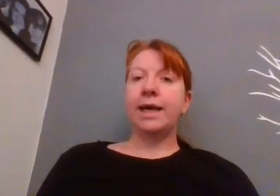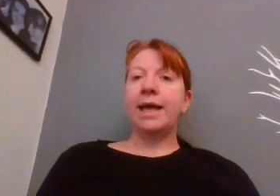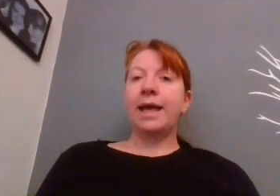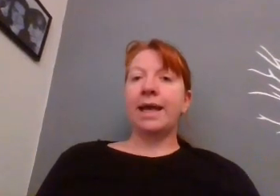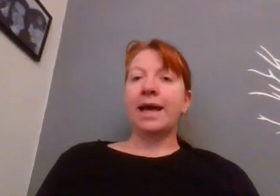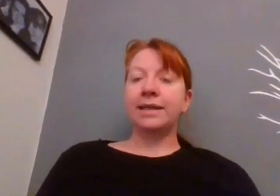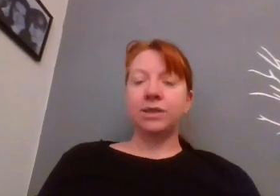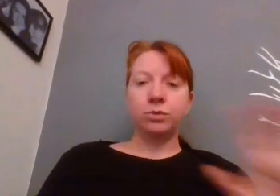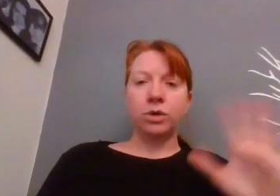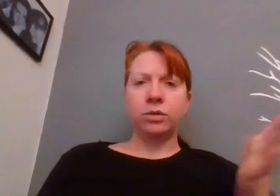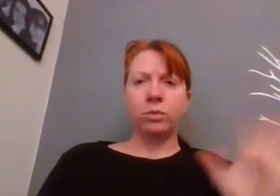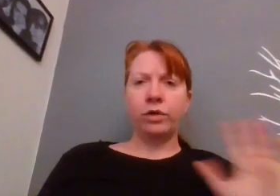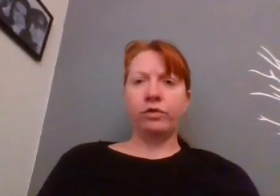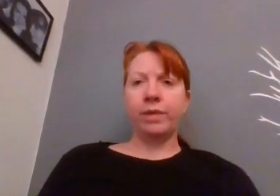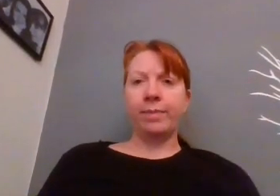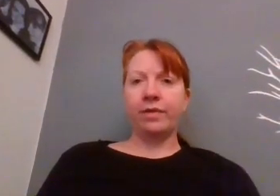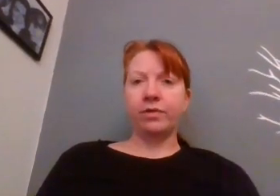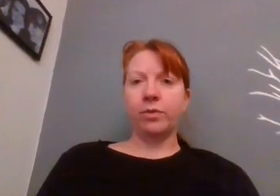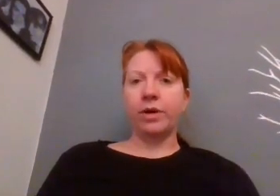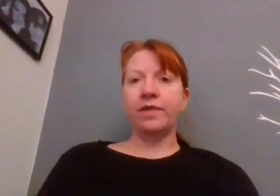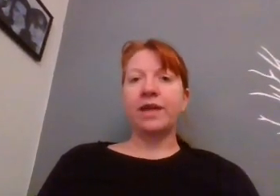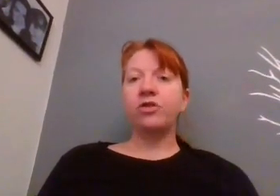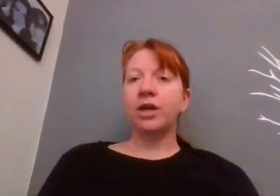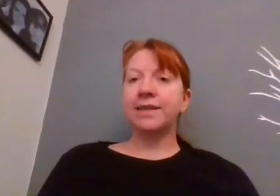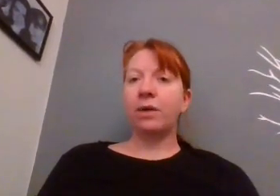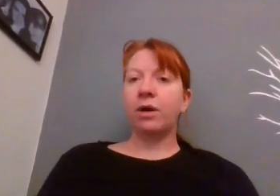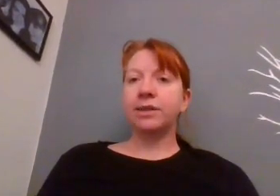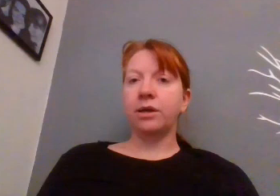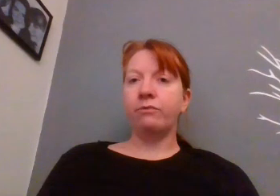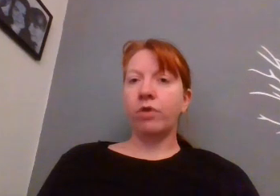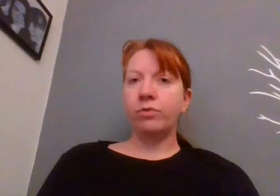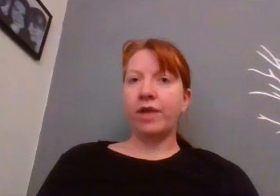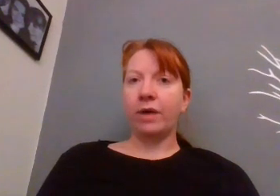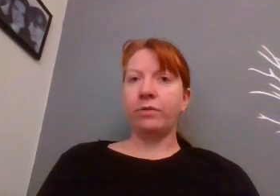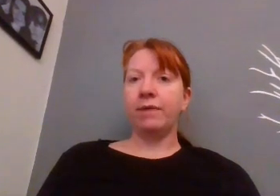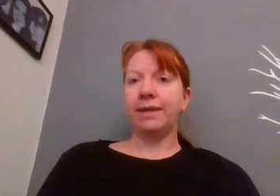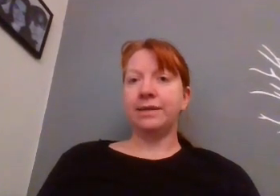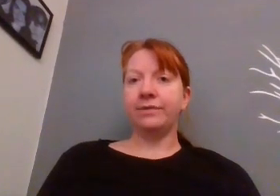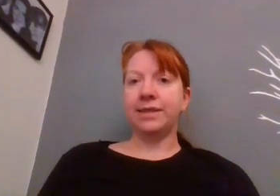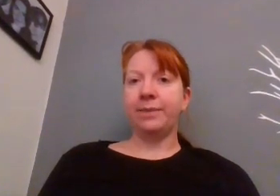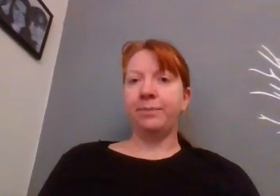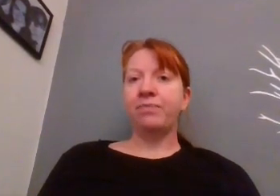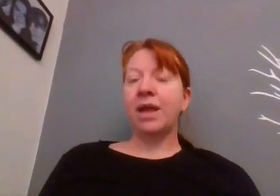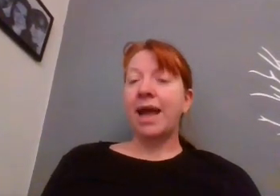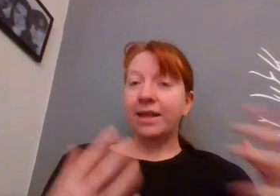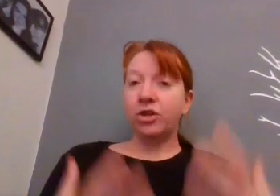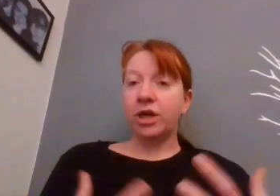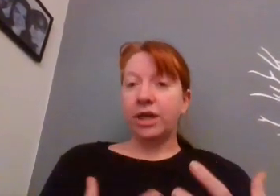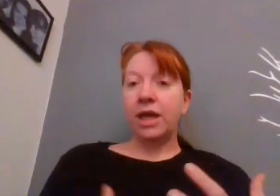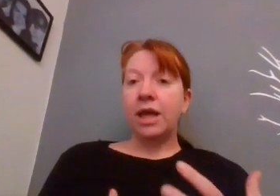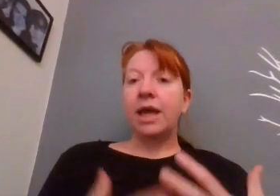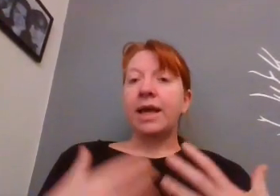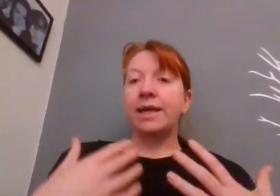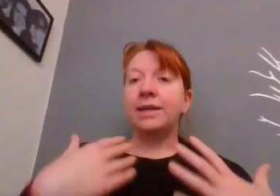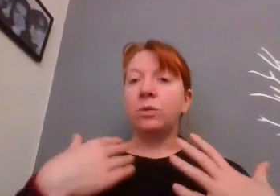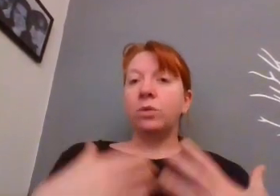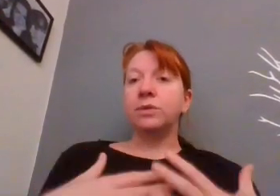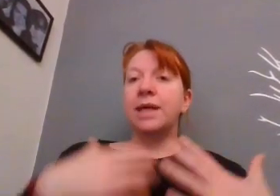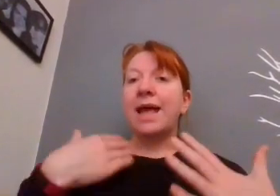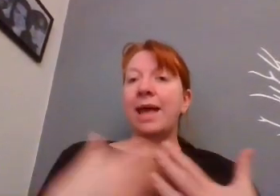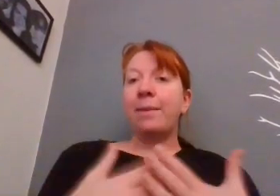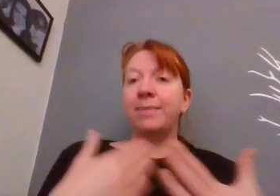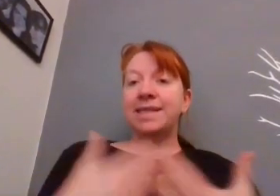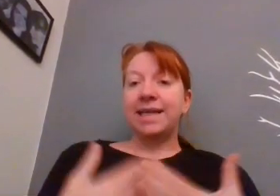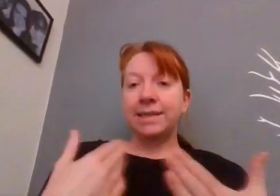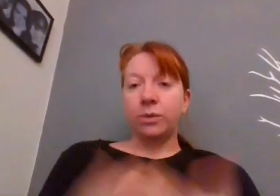was in case you were wondering about this equation. That's just how Einstein wrote down relativity. Energy